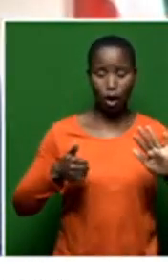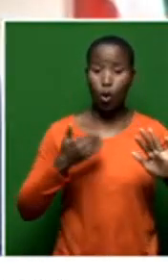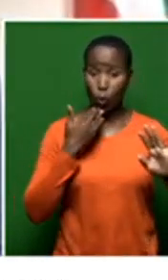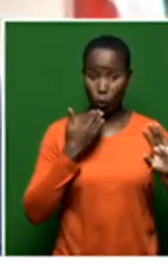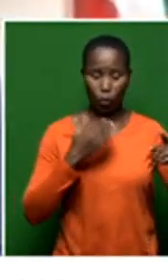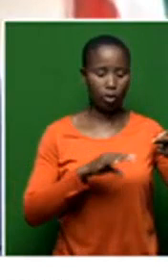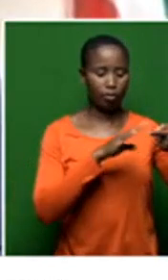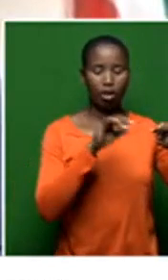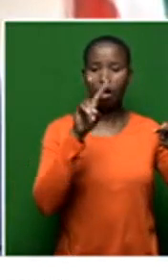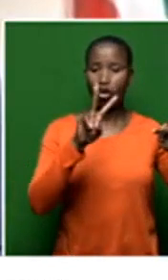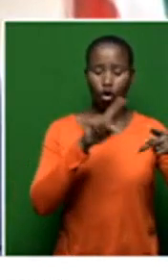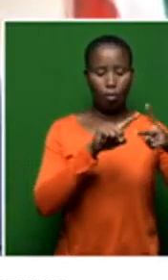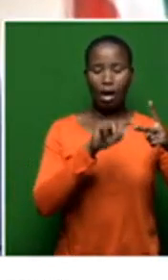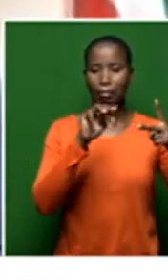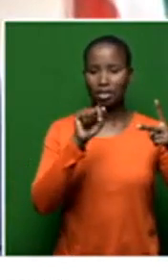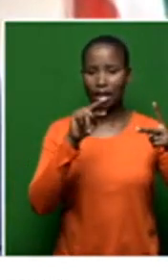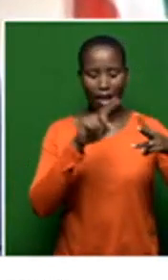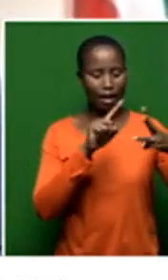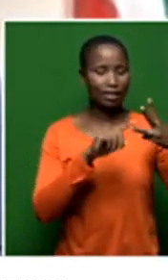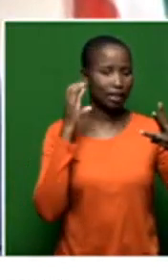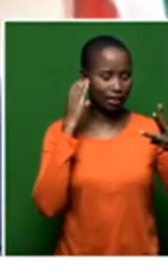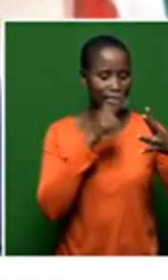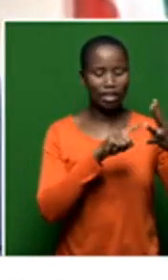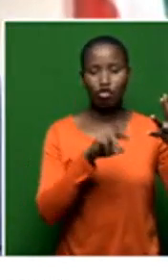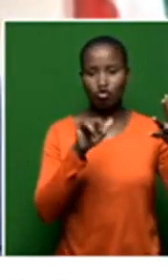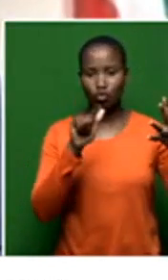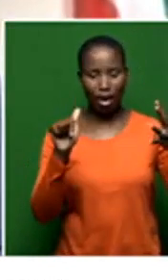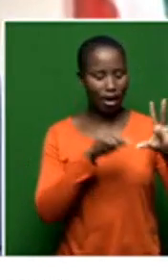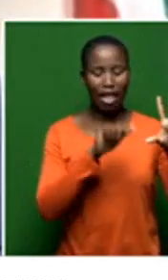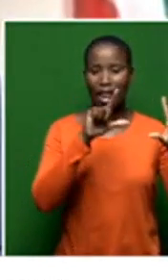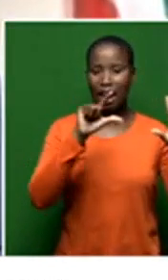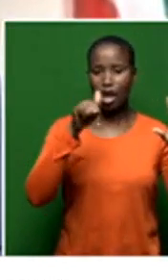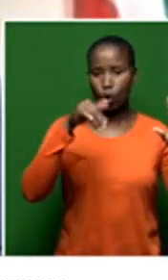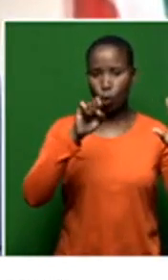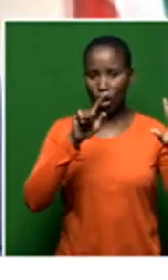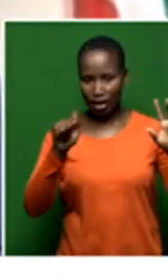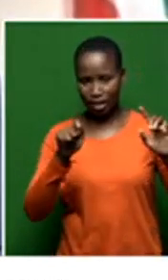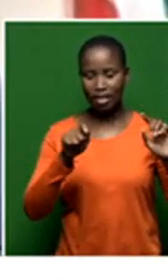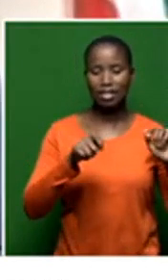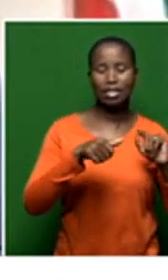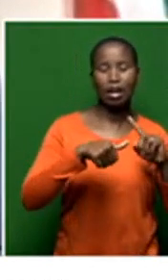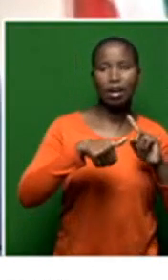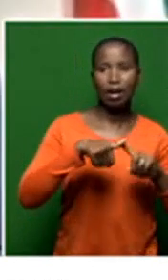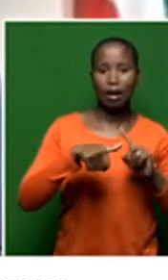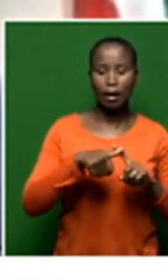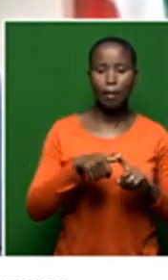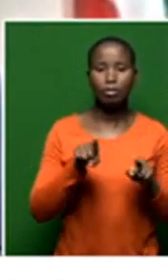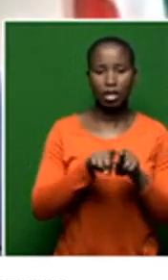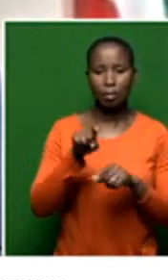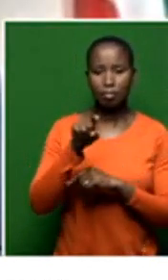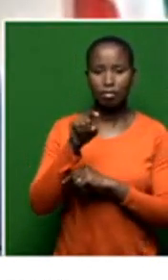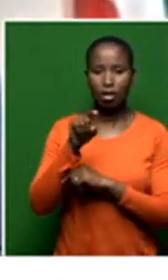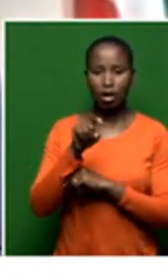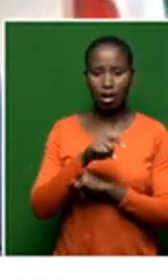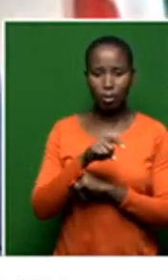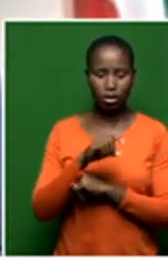repeat: Vodacom, MTN, Cell C, Rain, Liquid, Intelligent Technologies, as well as Cell